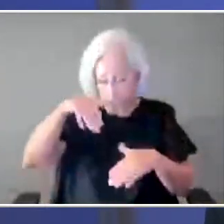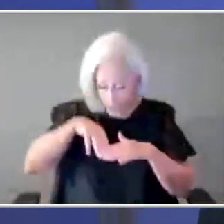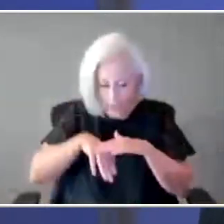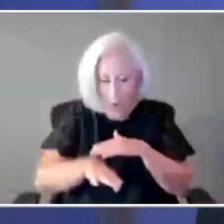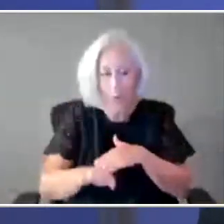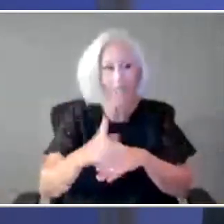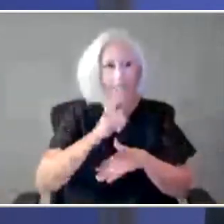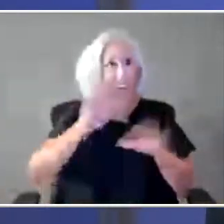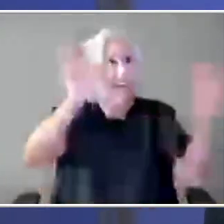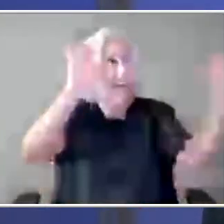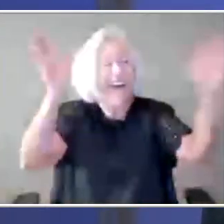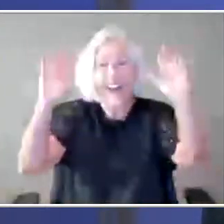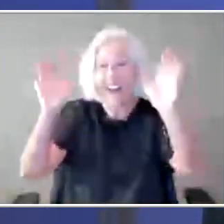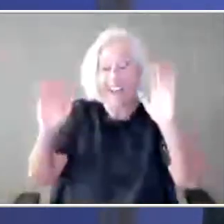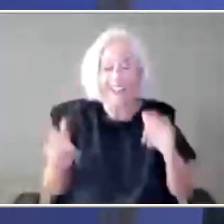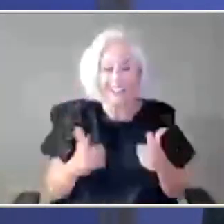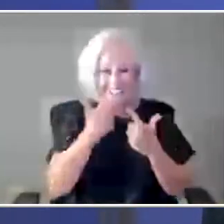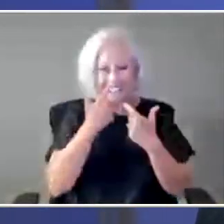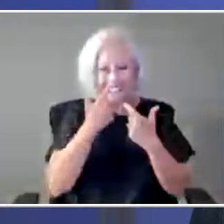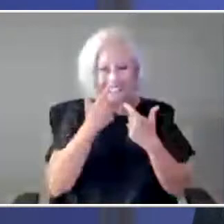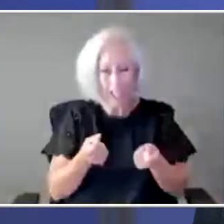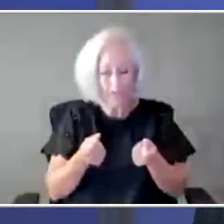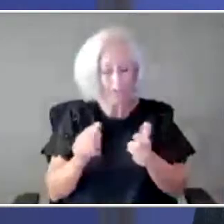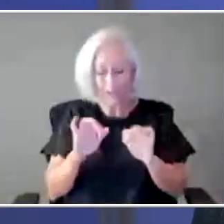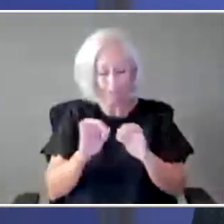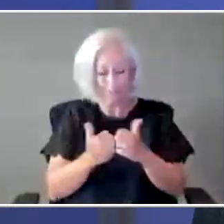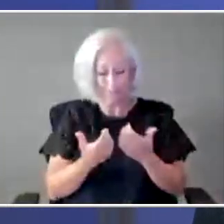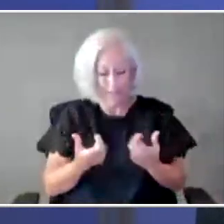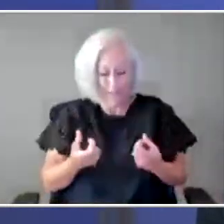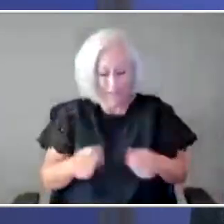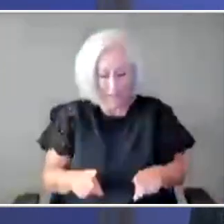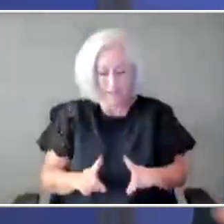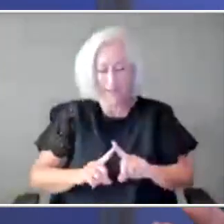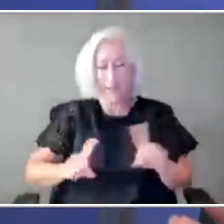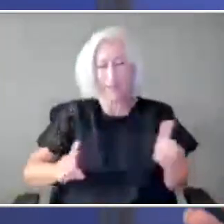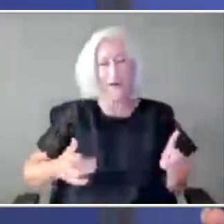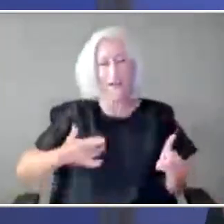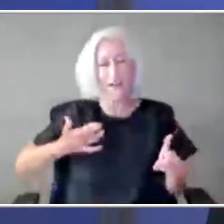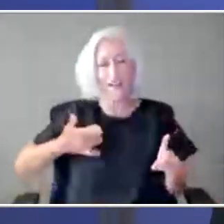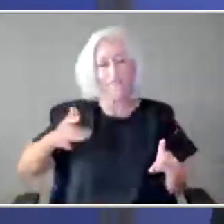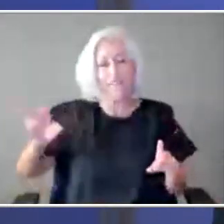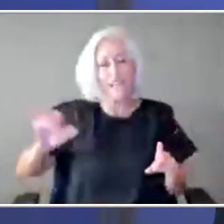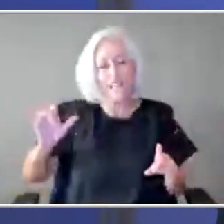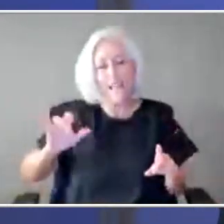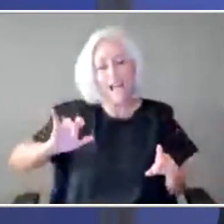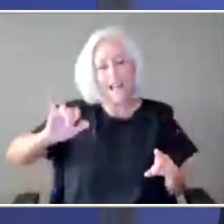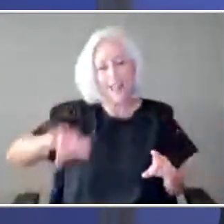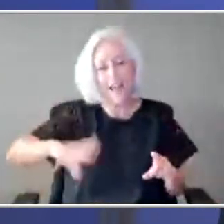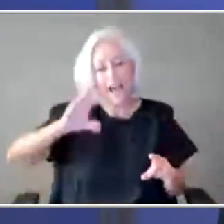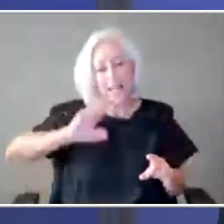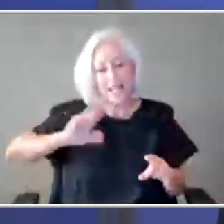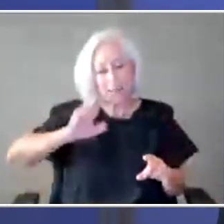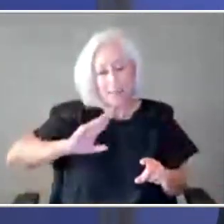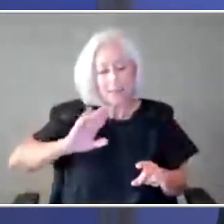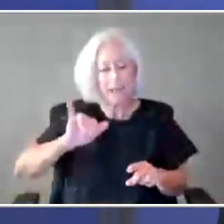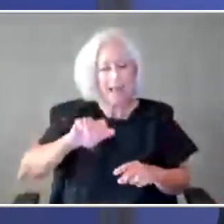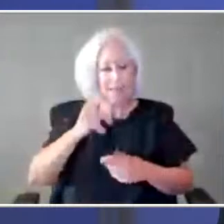it's so interesting how that worked. But I really feel that, you know, going through that whole treatment, that it was